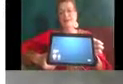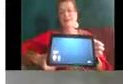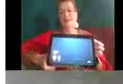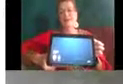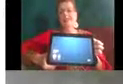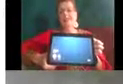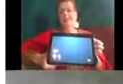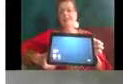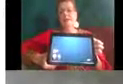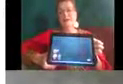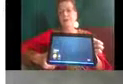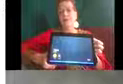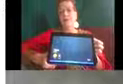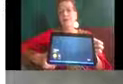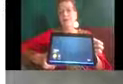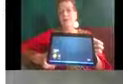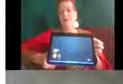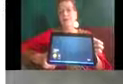alexa hang up